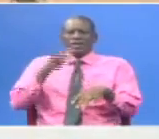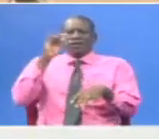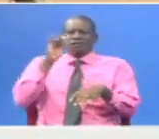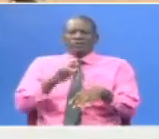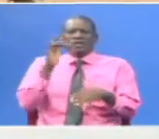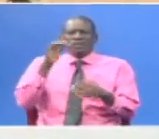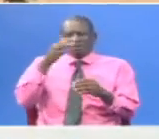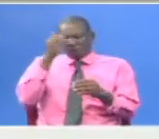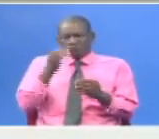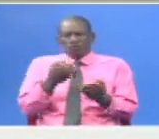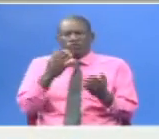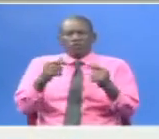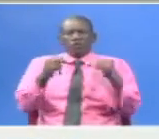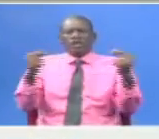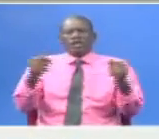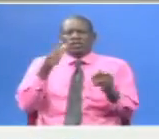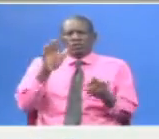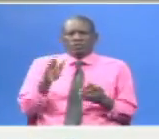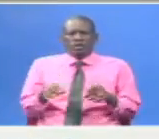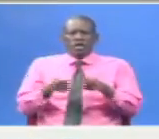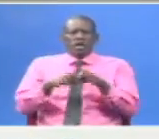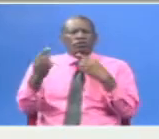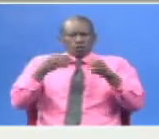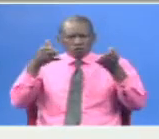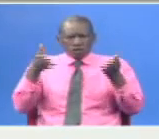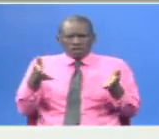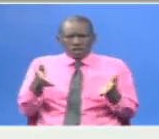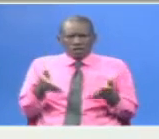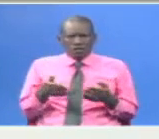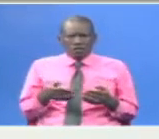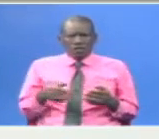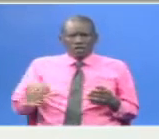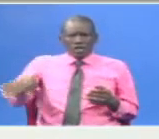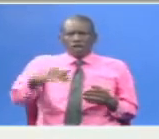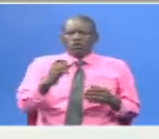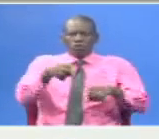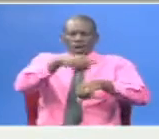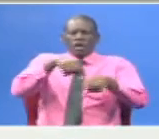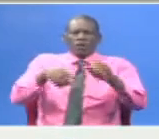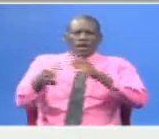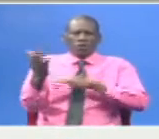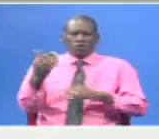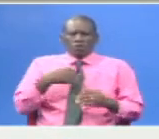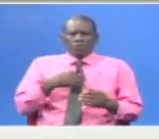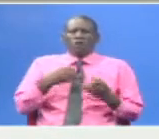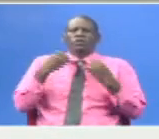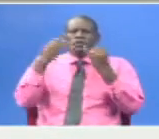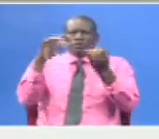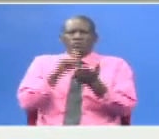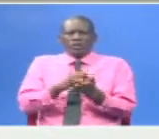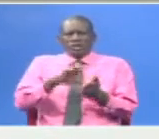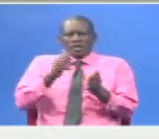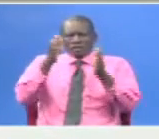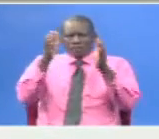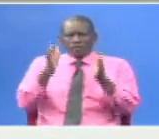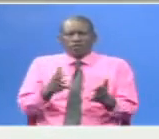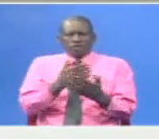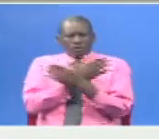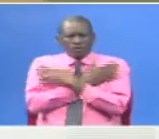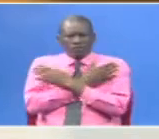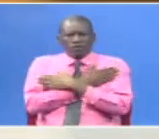the establishment. Even right now, as we speak, about an hour ago, I was informed that another of our comrades